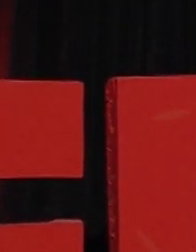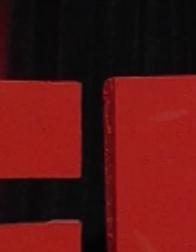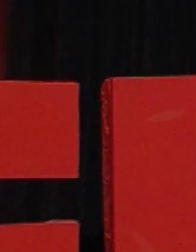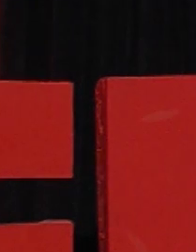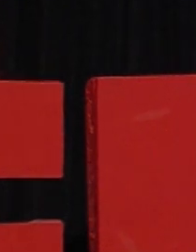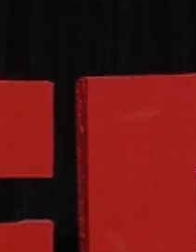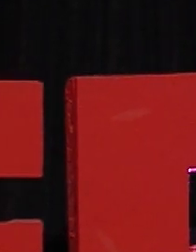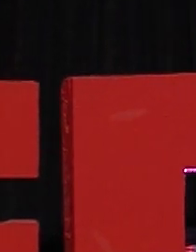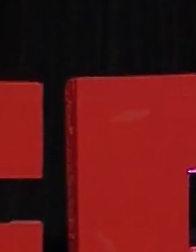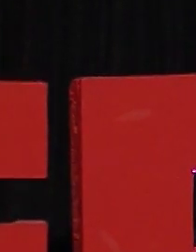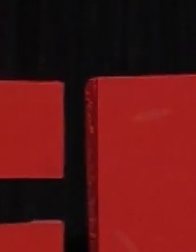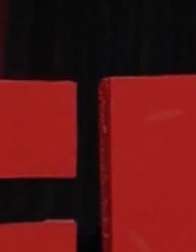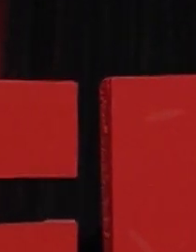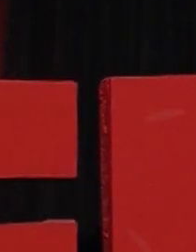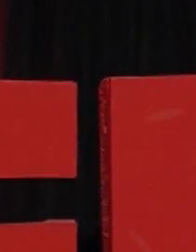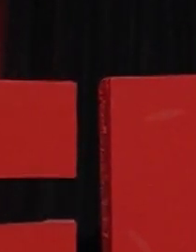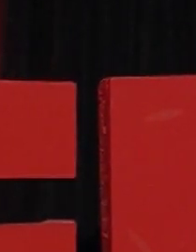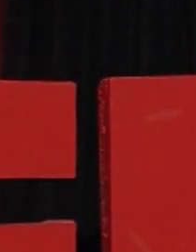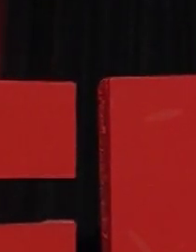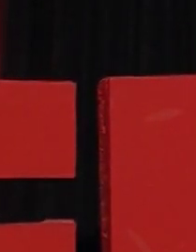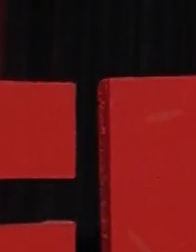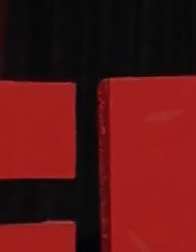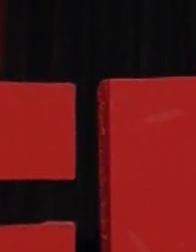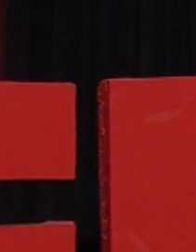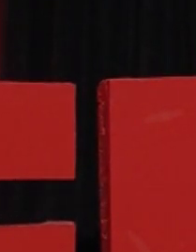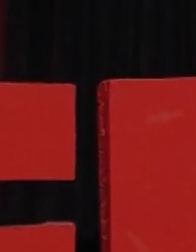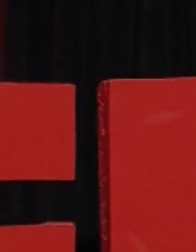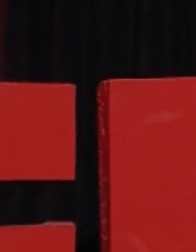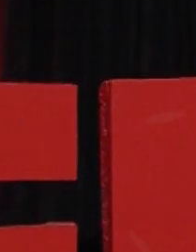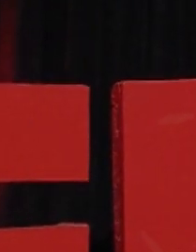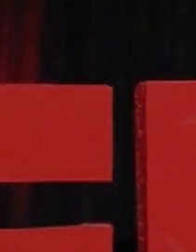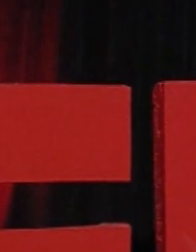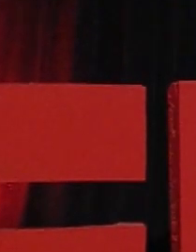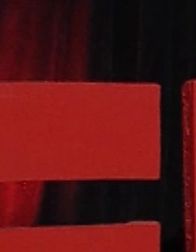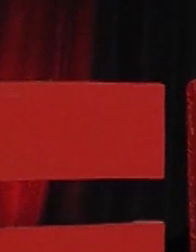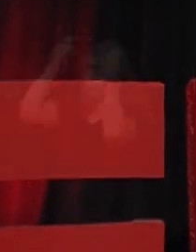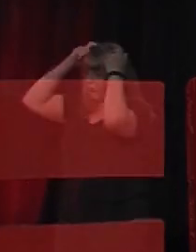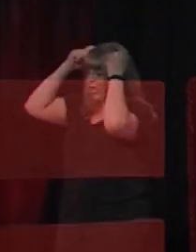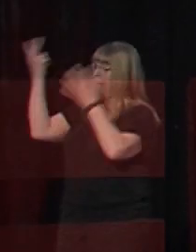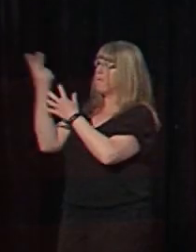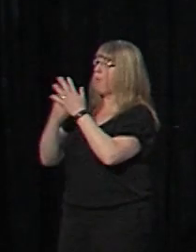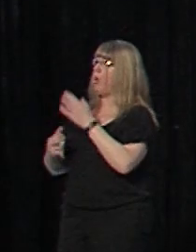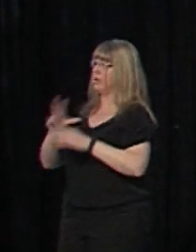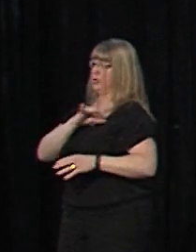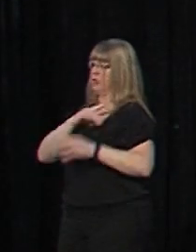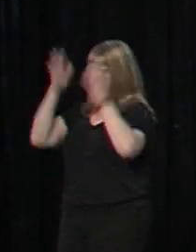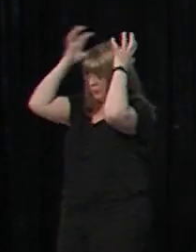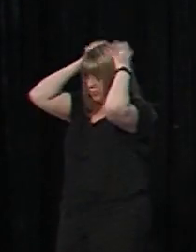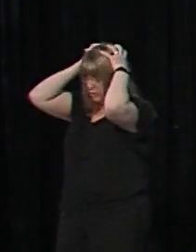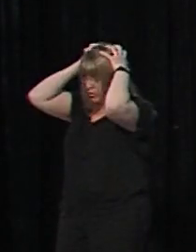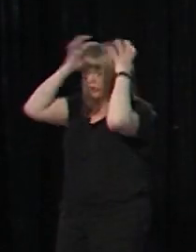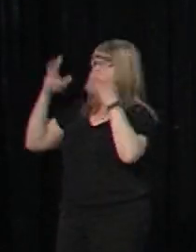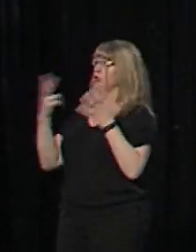who learn ASL and English together are using both sides of their brain to process language. This gives them